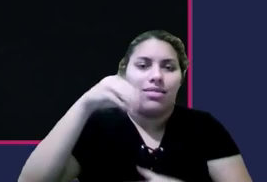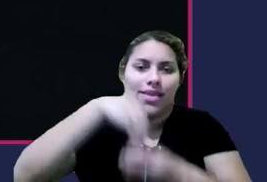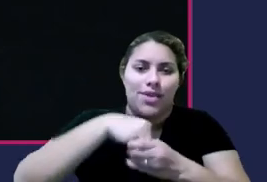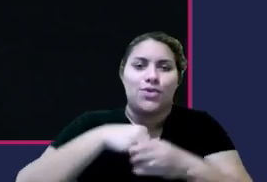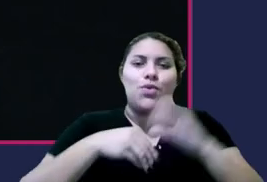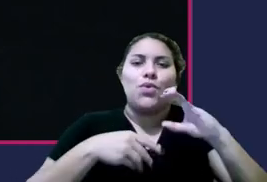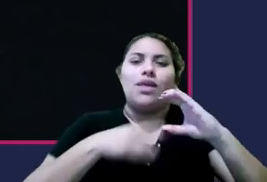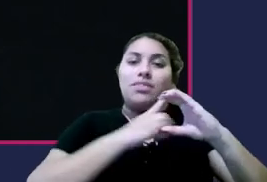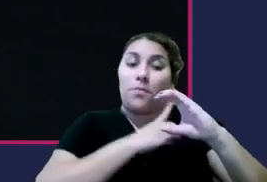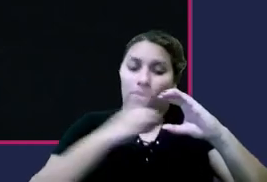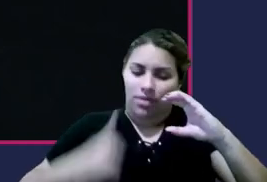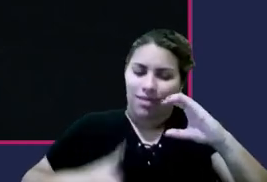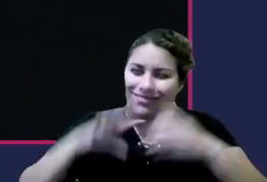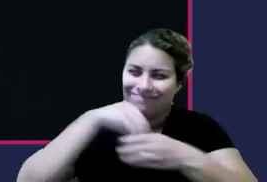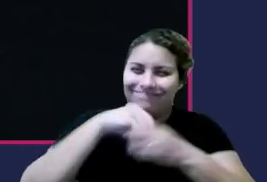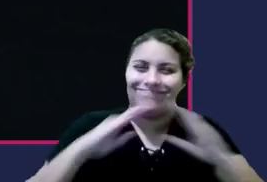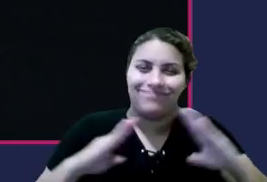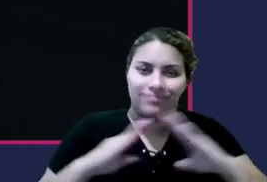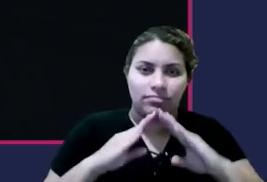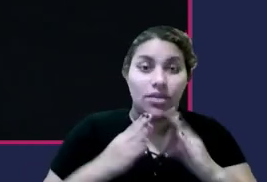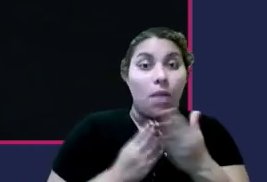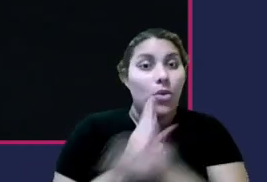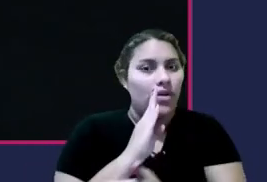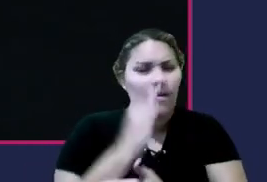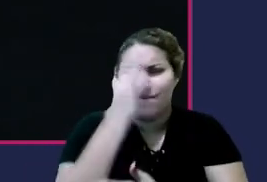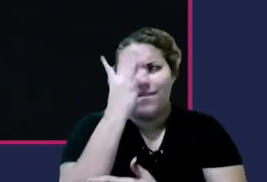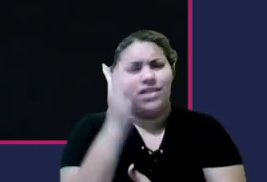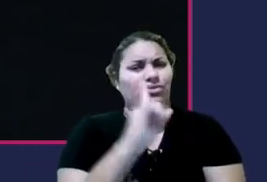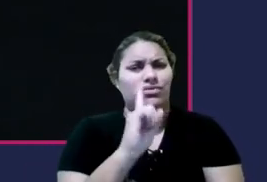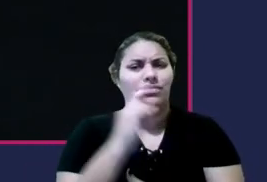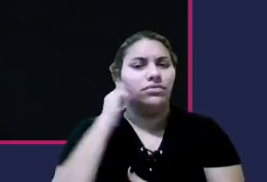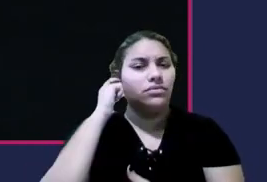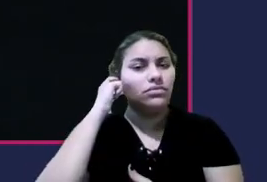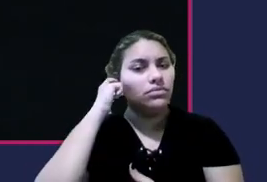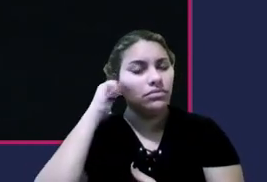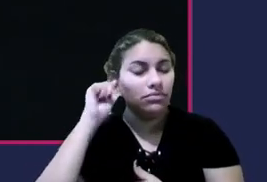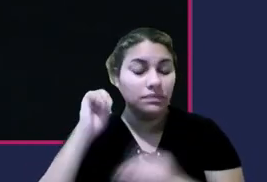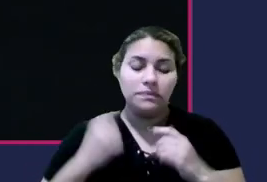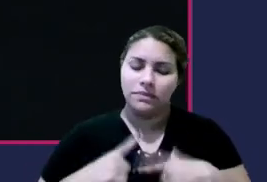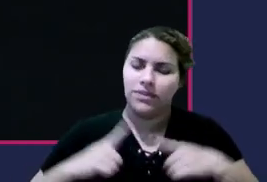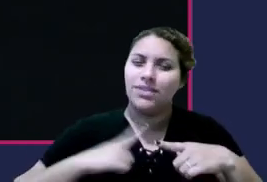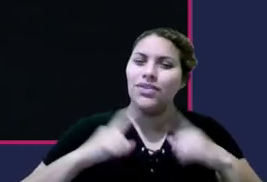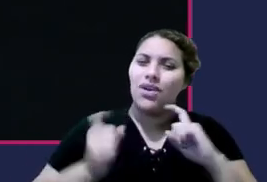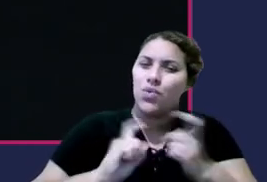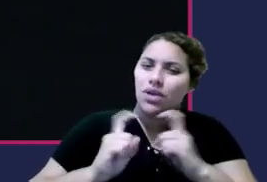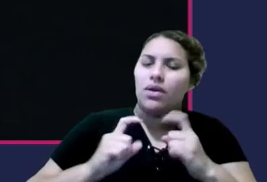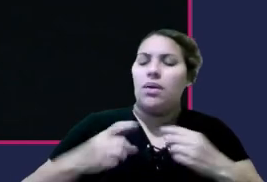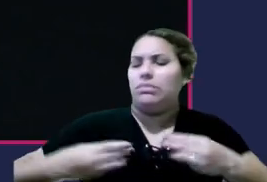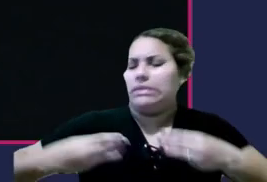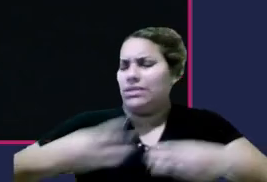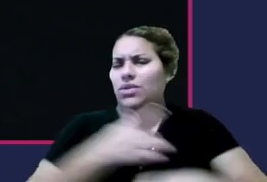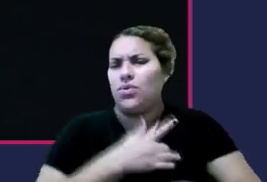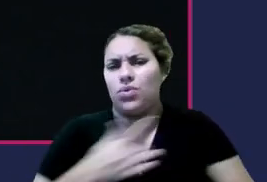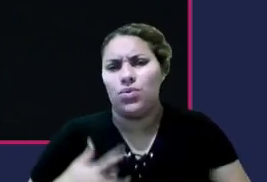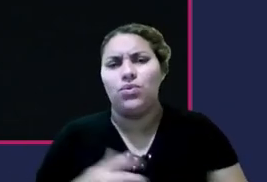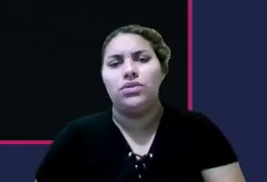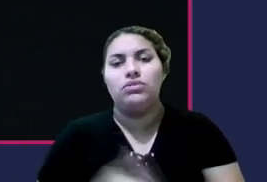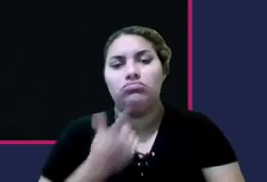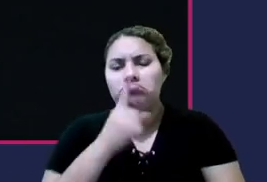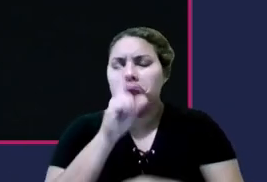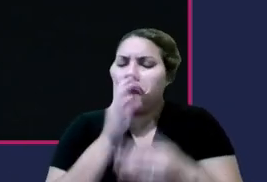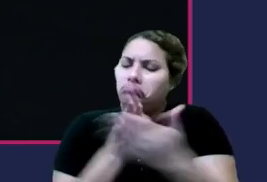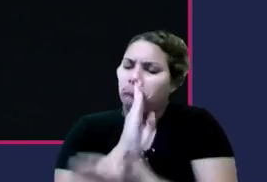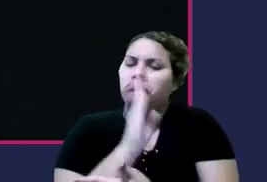in Congress. It was approved. It wasn't easy. We had a lot of meetings with the Ministry